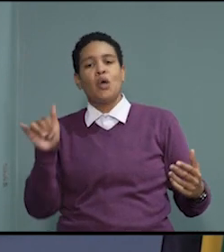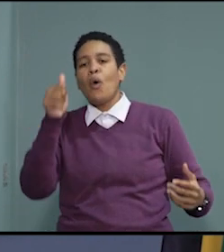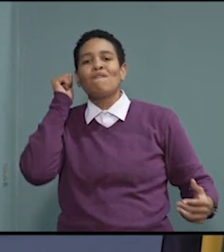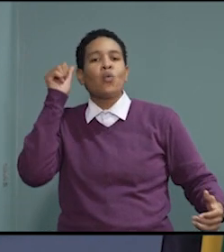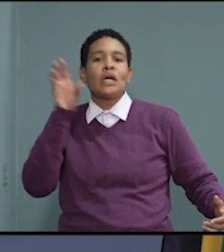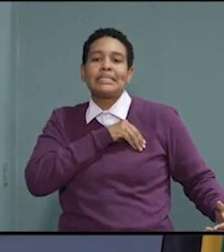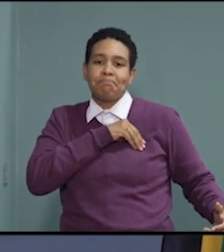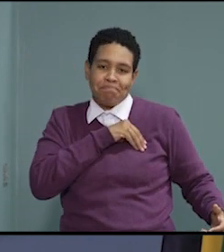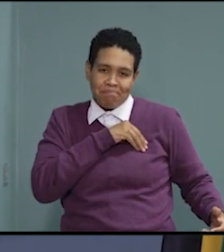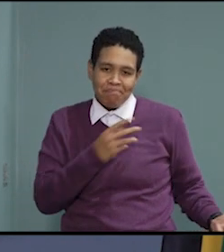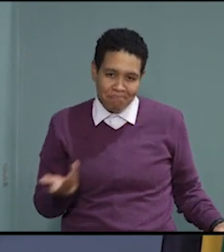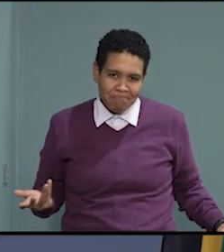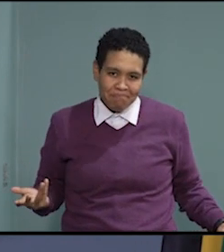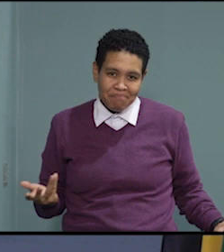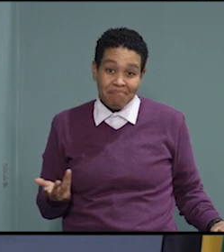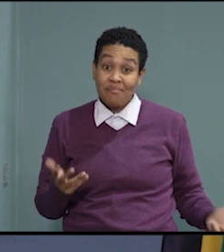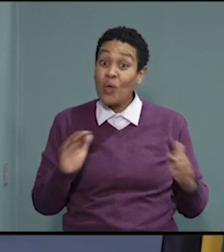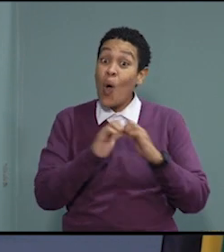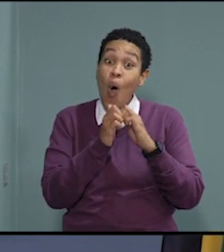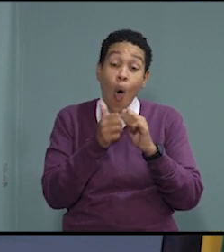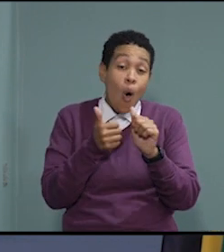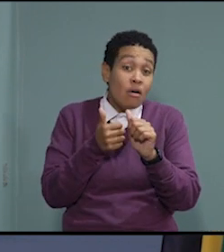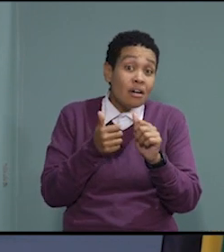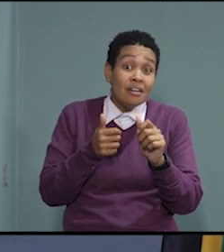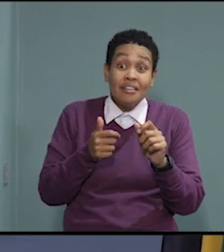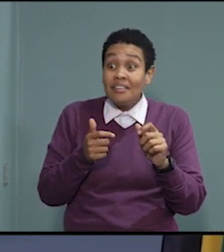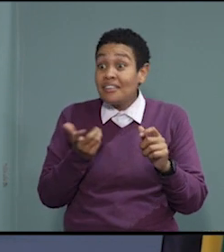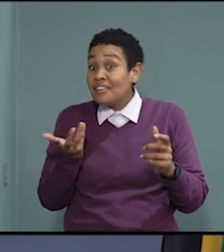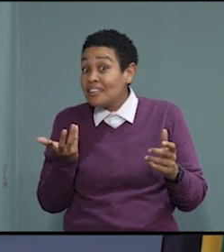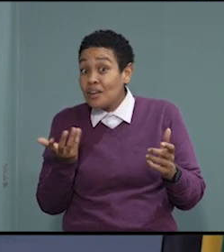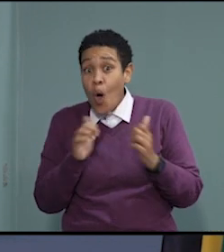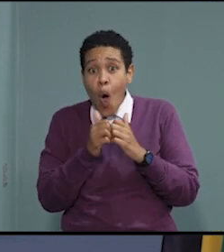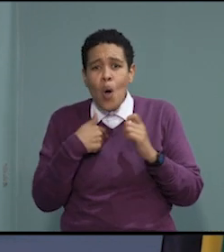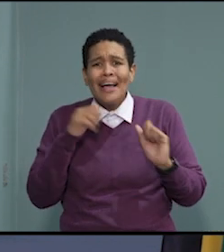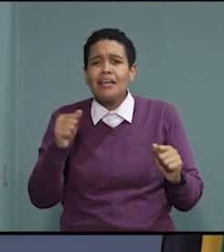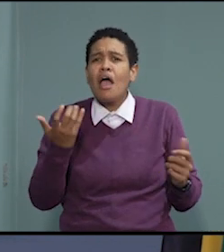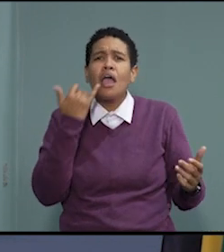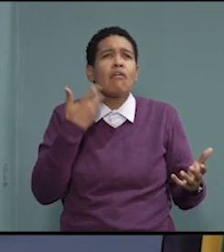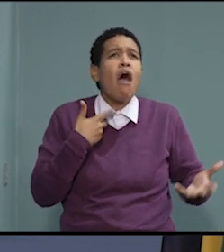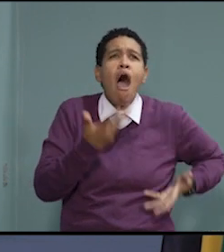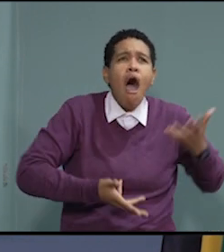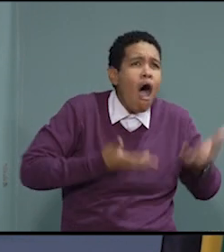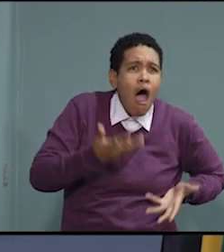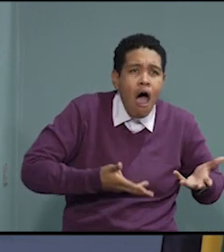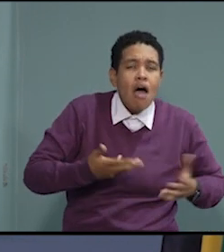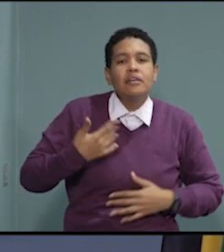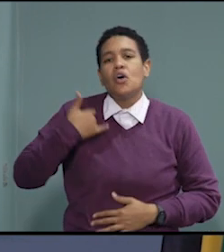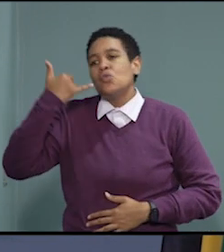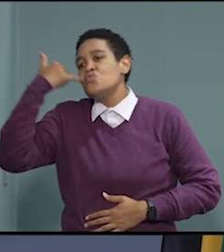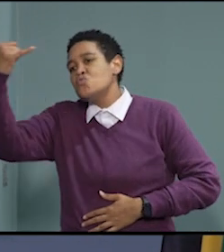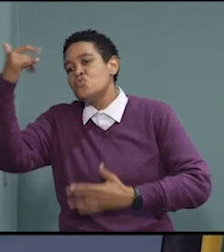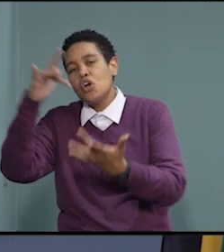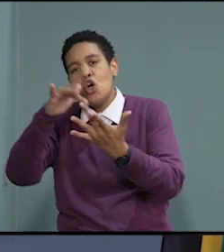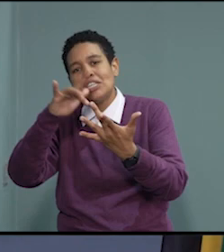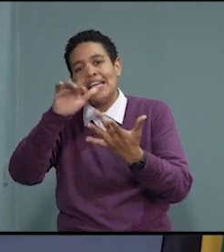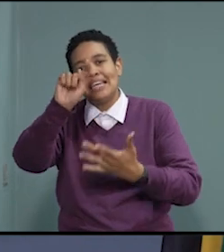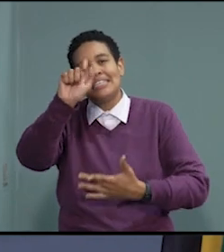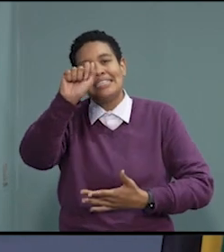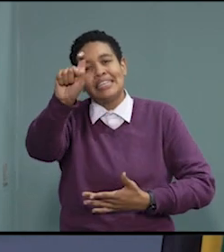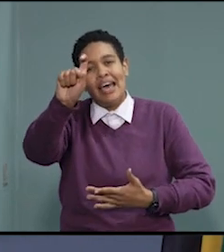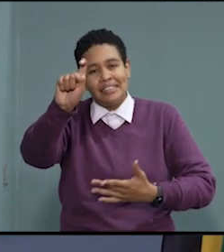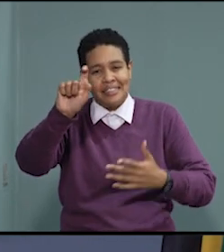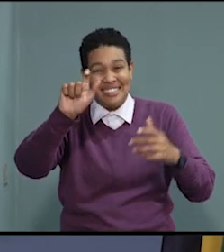system. The only way around that is to make a call to Tax Administration Jamaica and try to